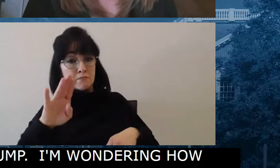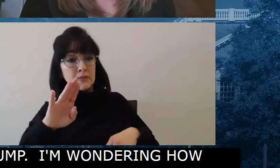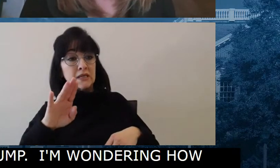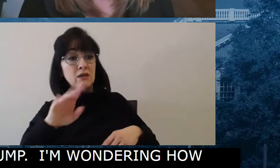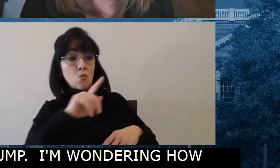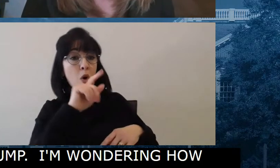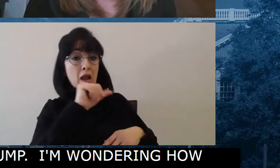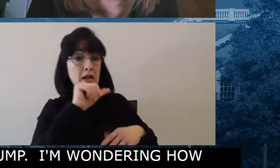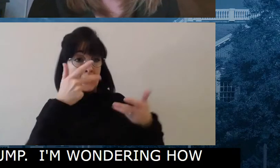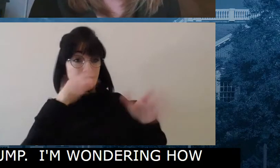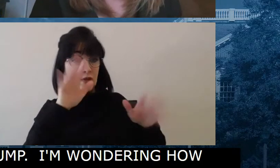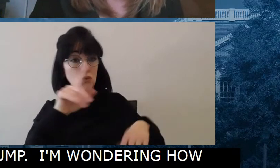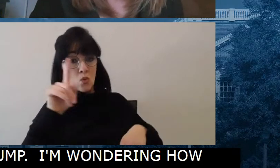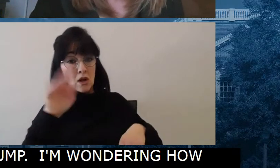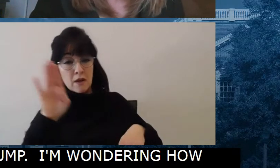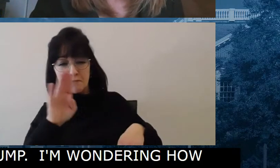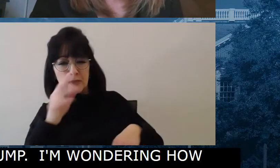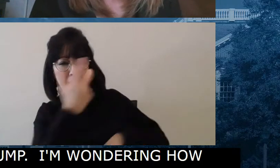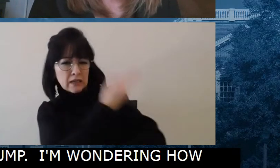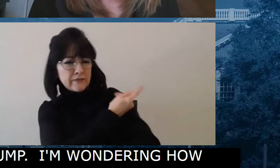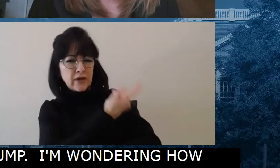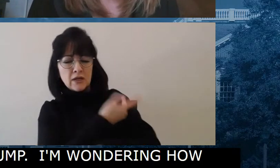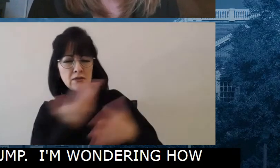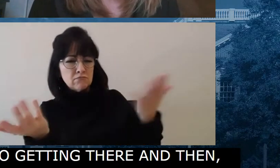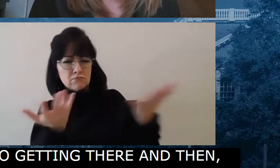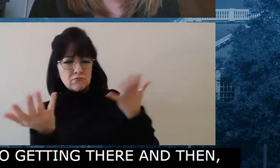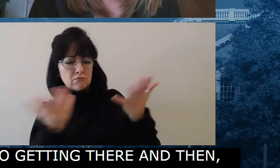Yeah, so that's a really great question.